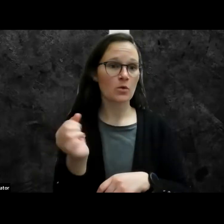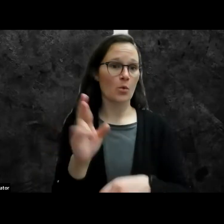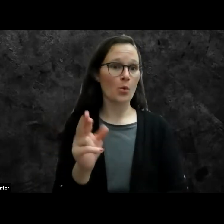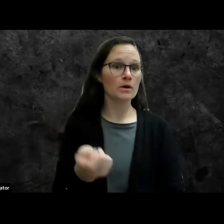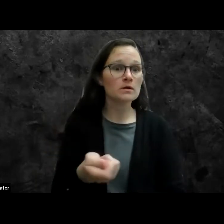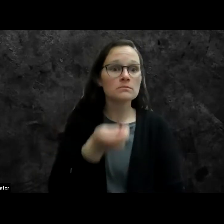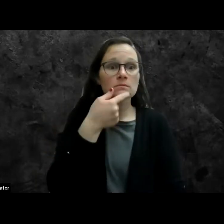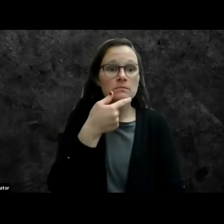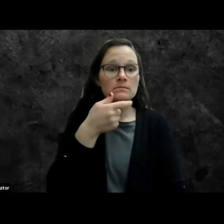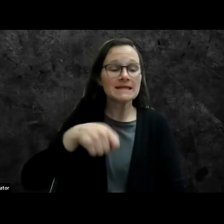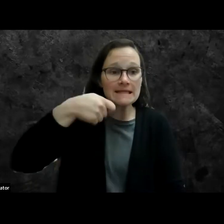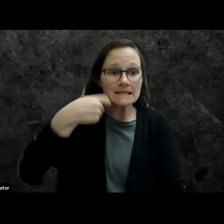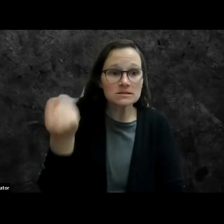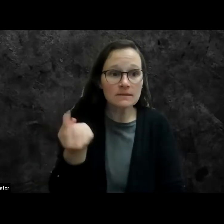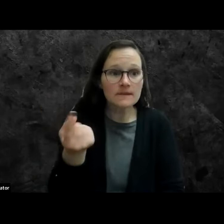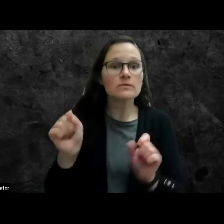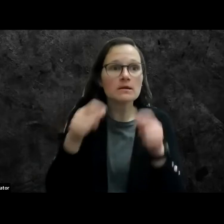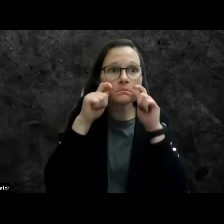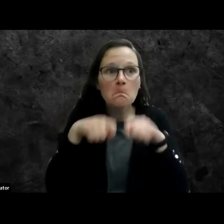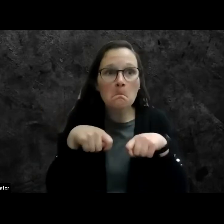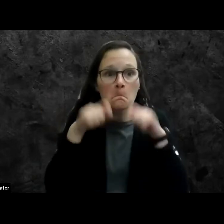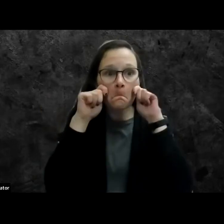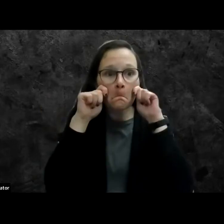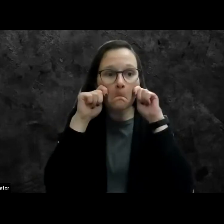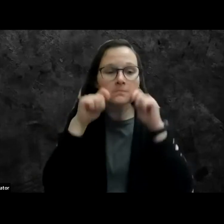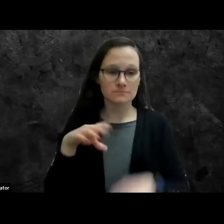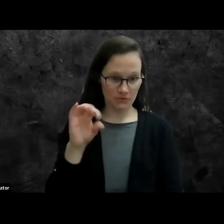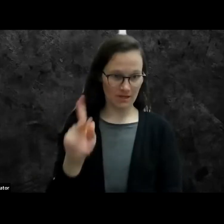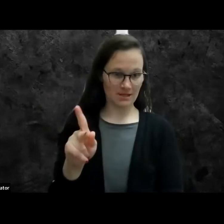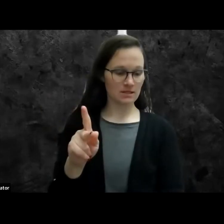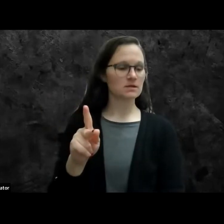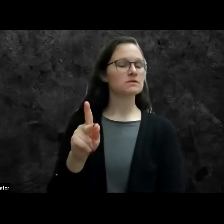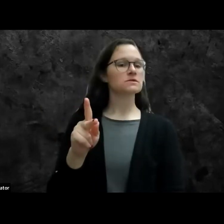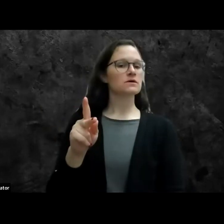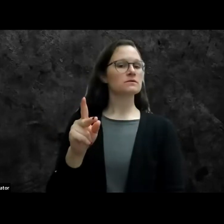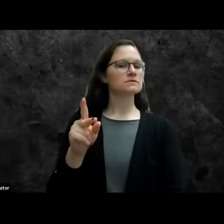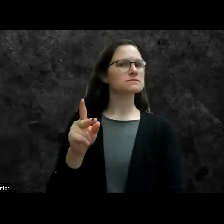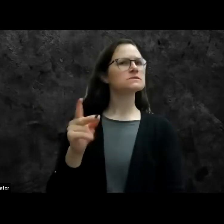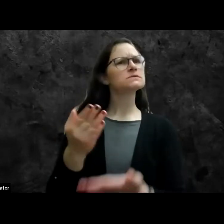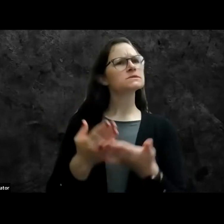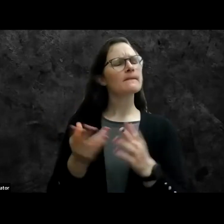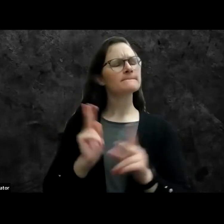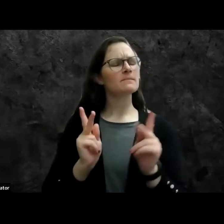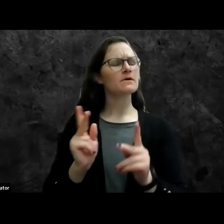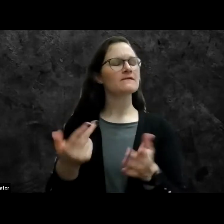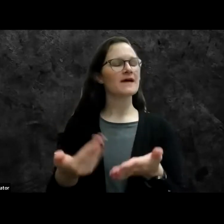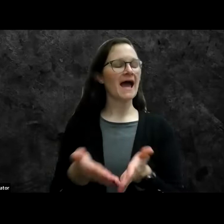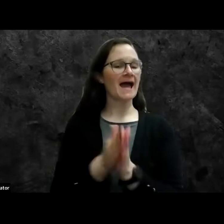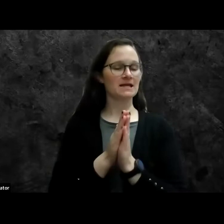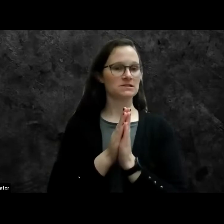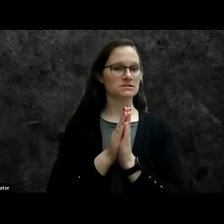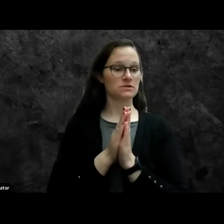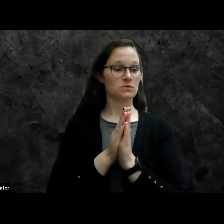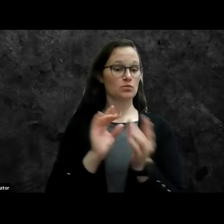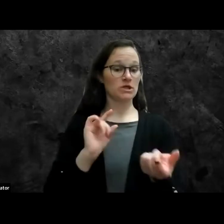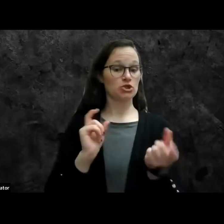nose and your mouth. Some of you have asked if we're going to change our guidance for vaccine requirements and boosters. We are not. We are following